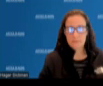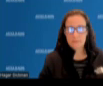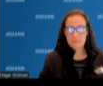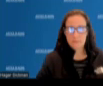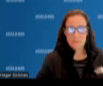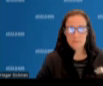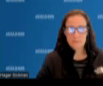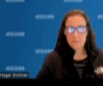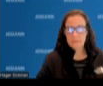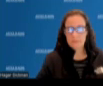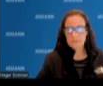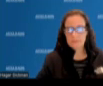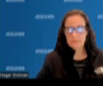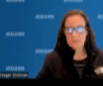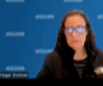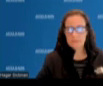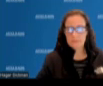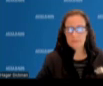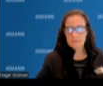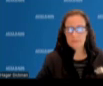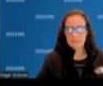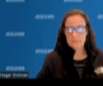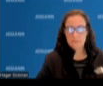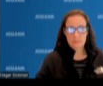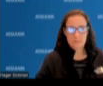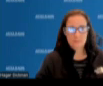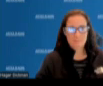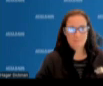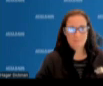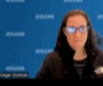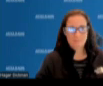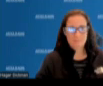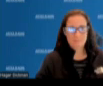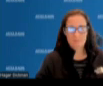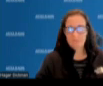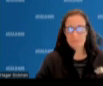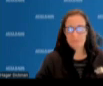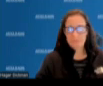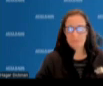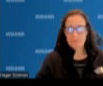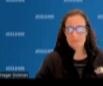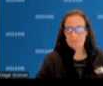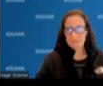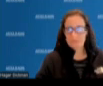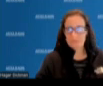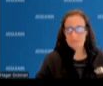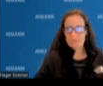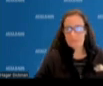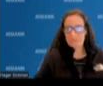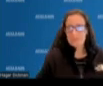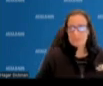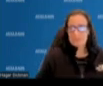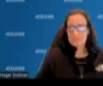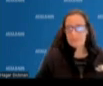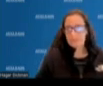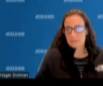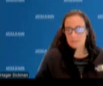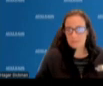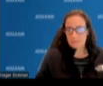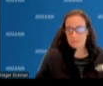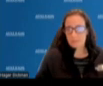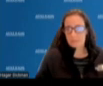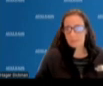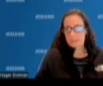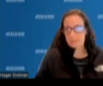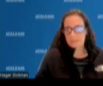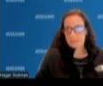All right, and with that, I think we will adjourn. I think there's a ask of you, Eric, to put the link in the chat. How